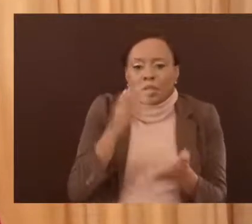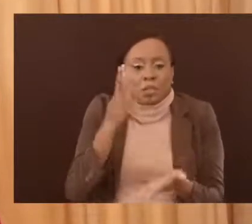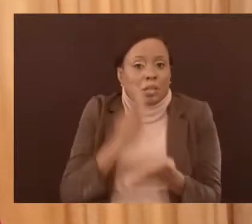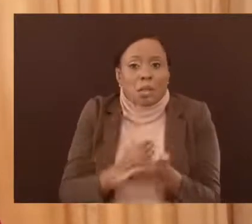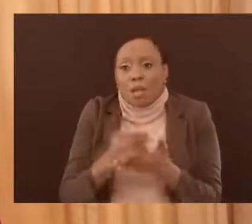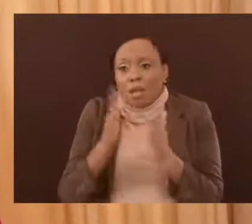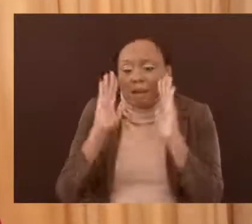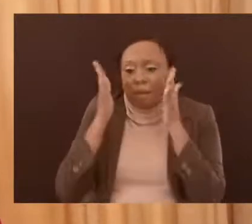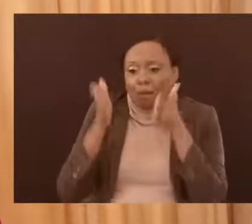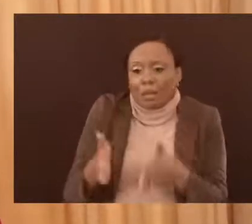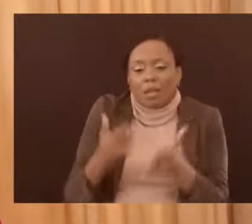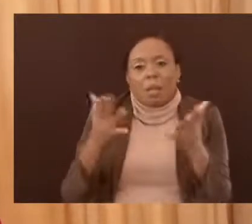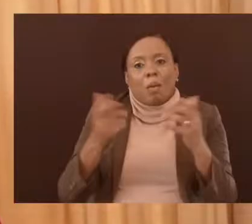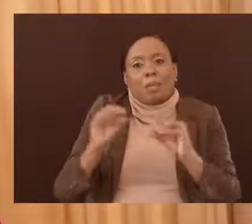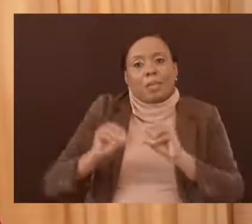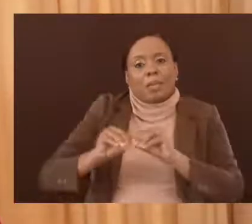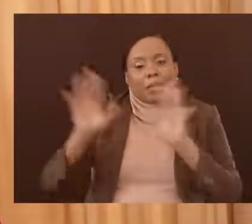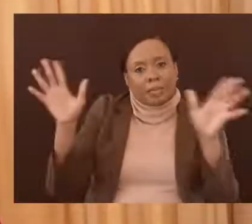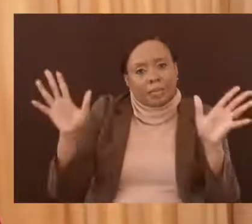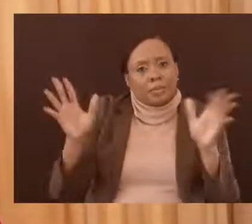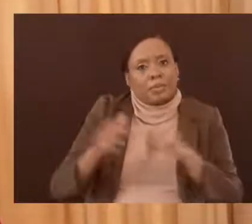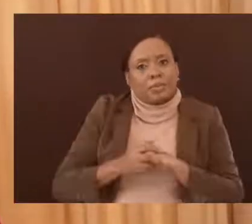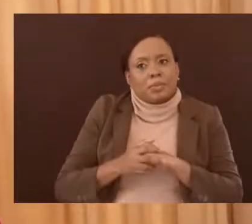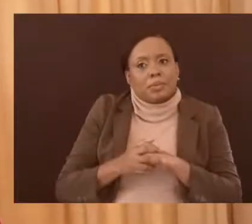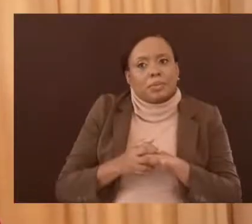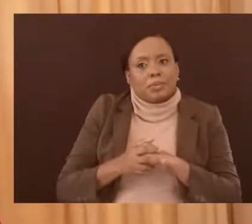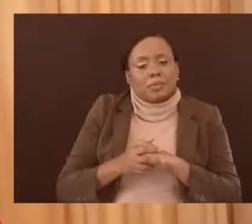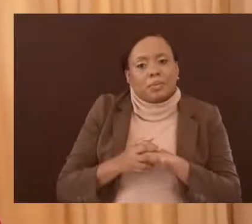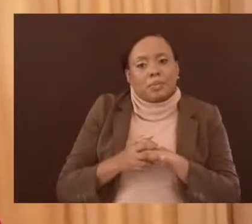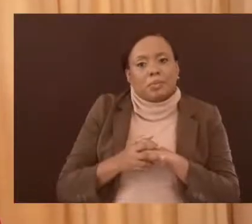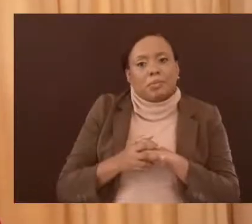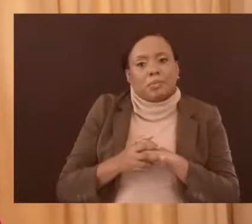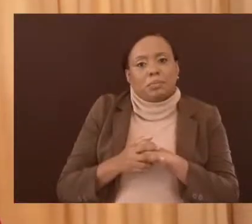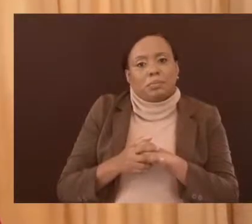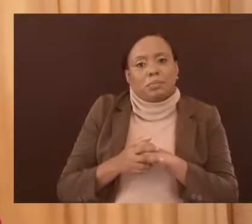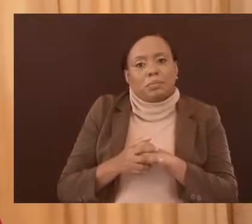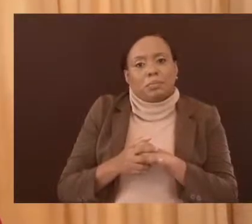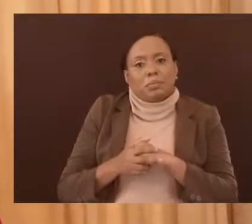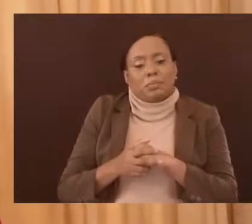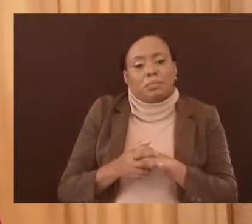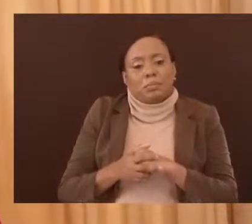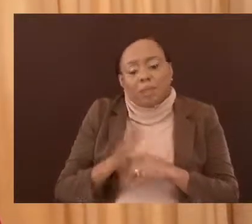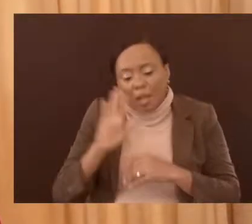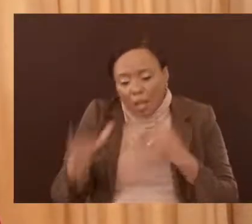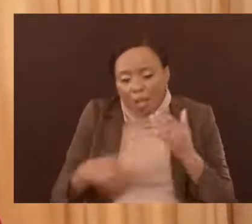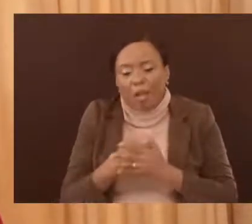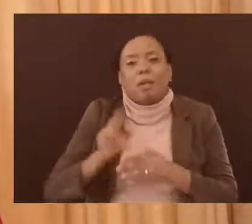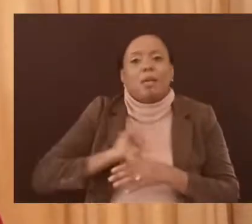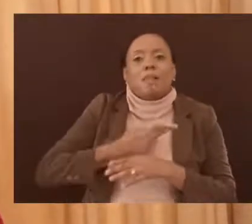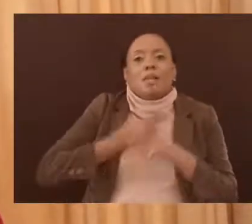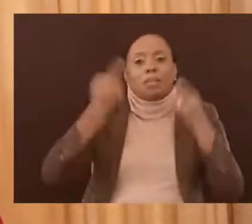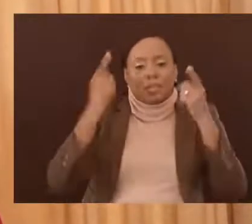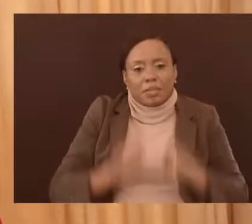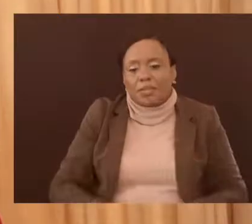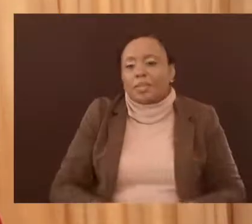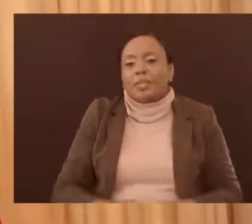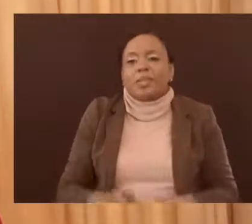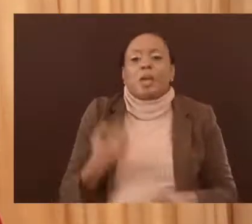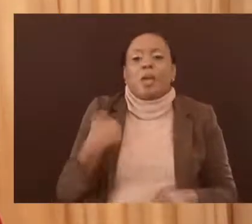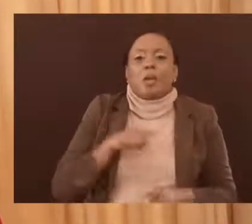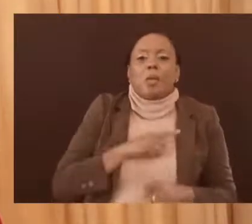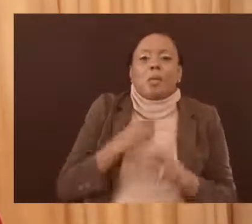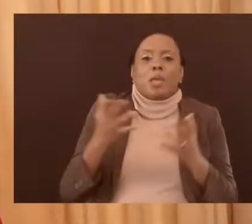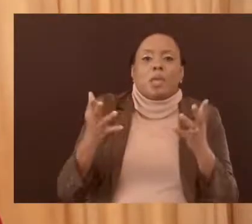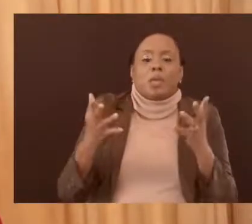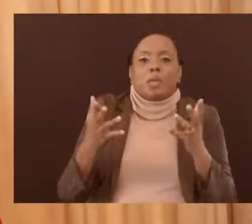make that abundantly clear. All of us are agreed that we need to phase out the common entrance. What we have to do, as we said from the outset,